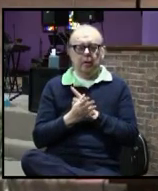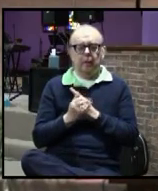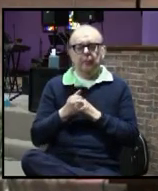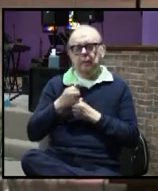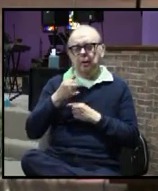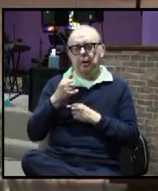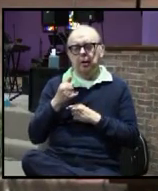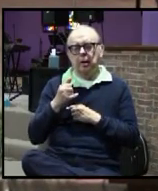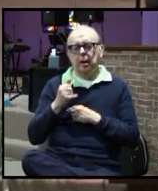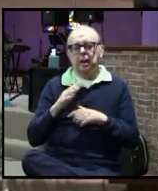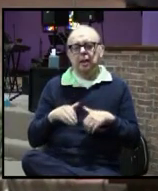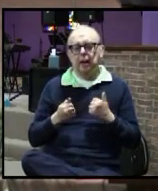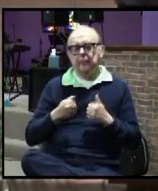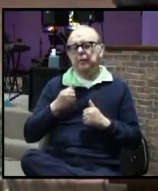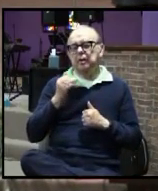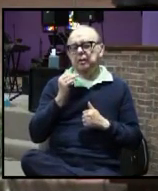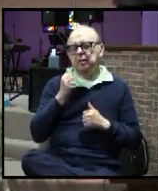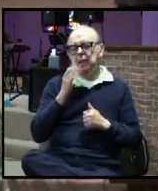hated them.